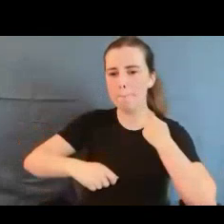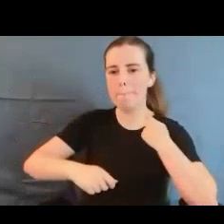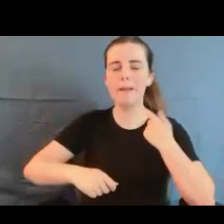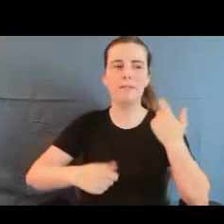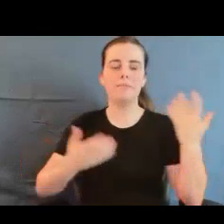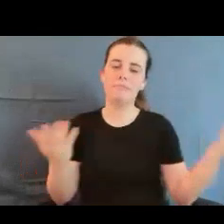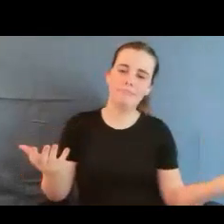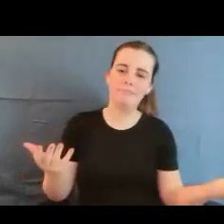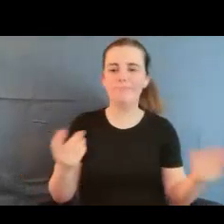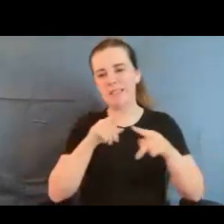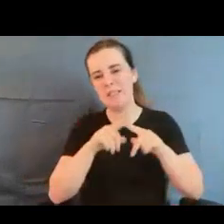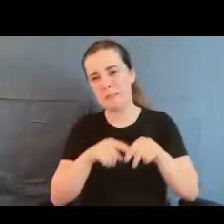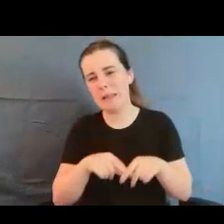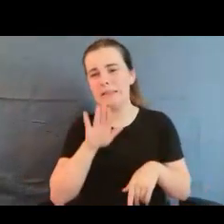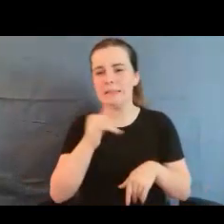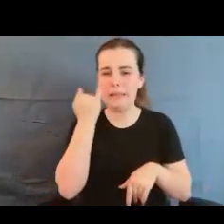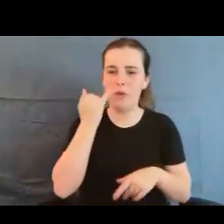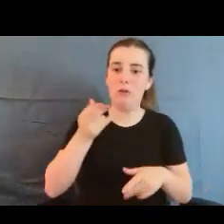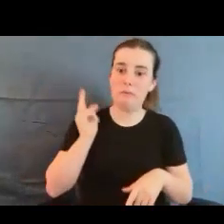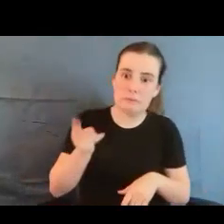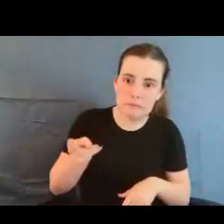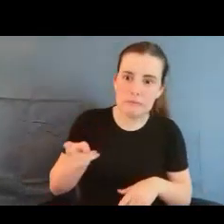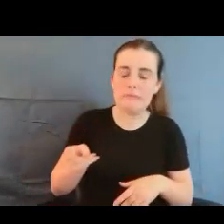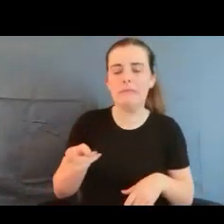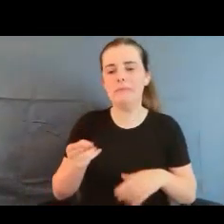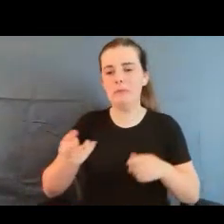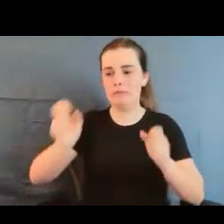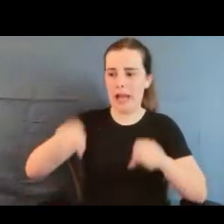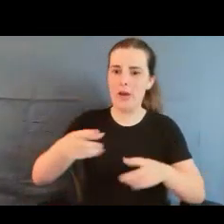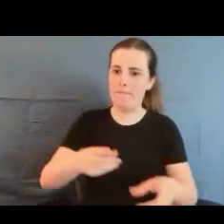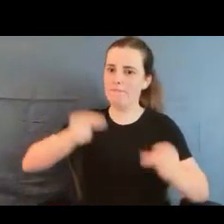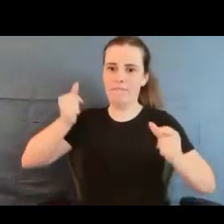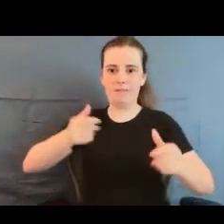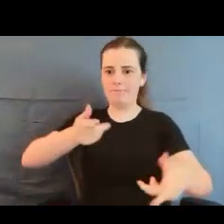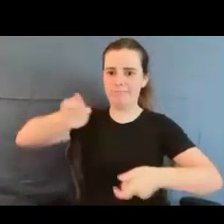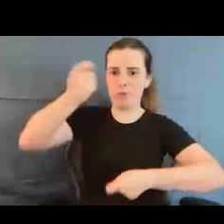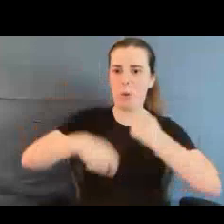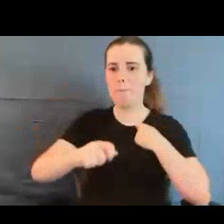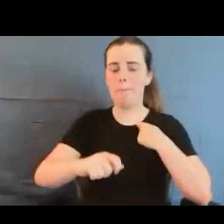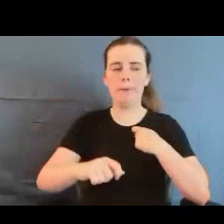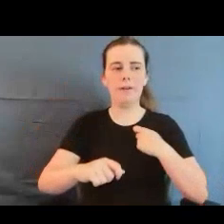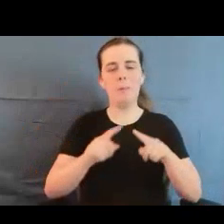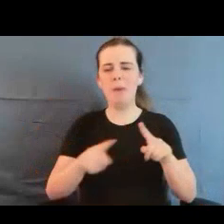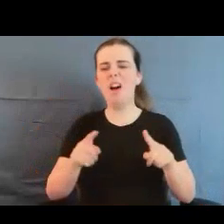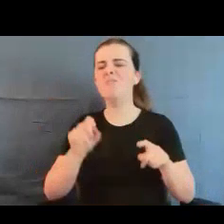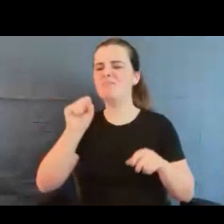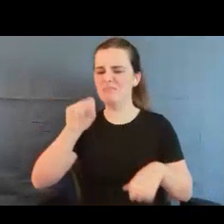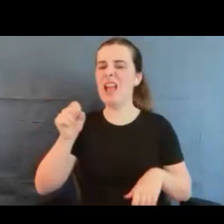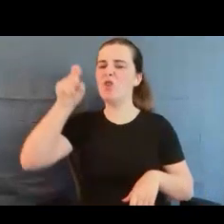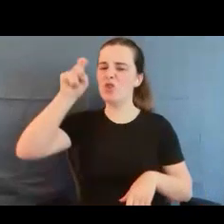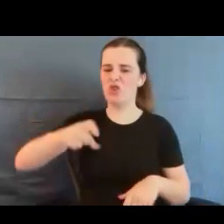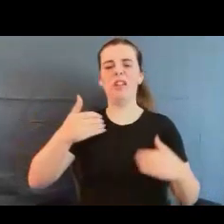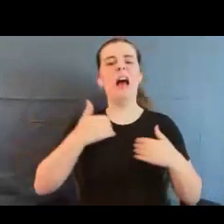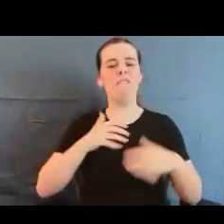it if you're not rushing through. Yeah, just it's nice to know that they will have at least the crew aid stations, there should be like buckets and buckets of